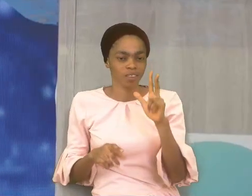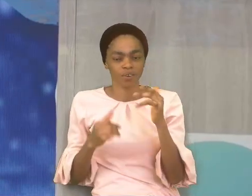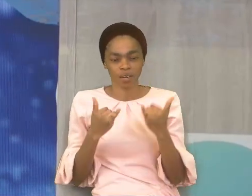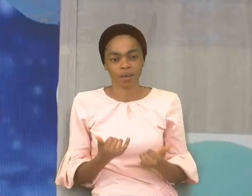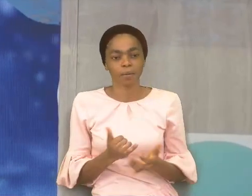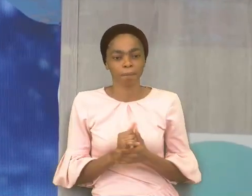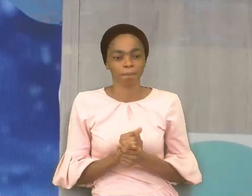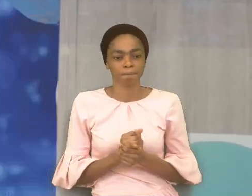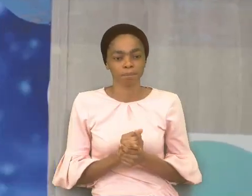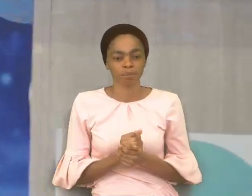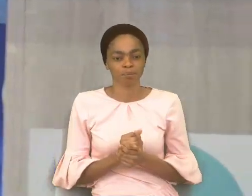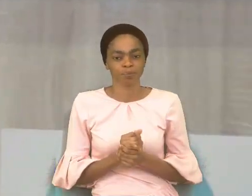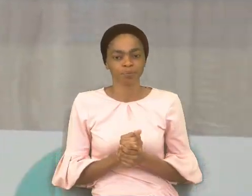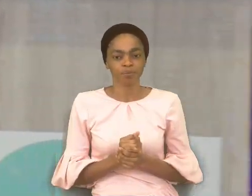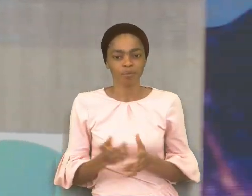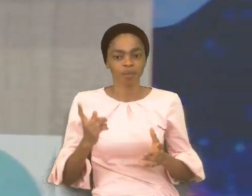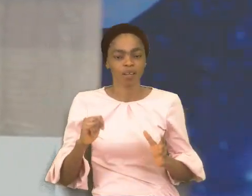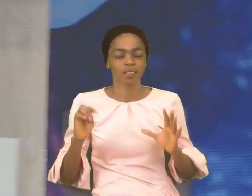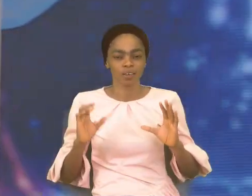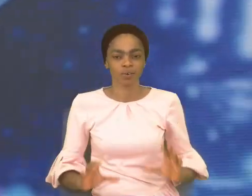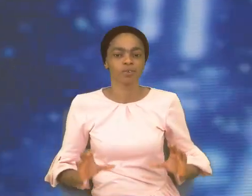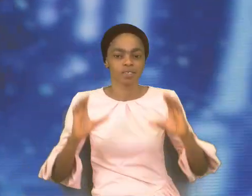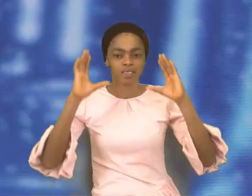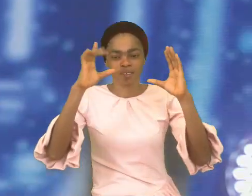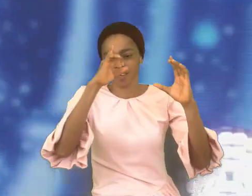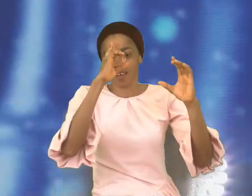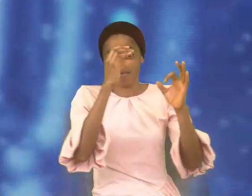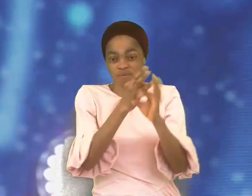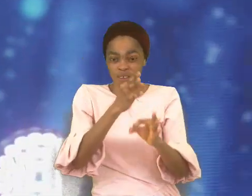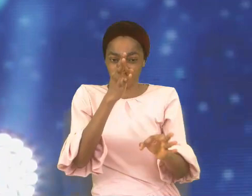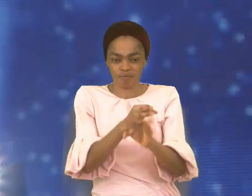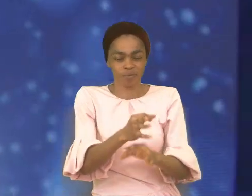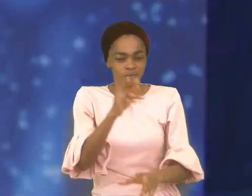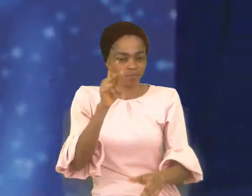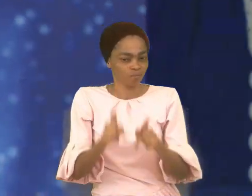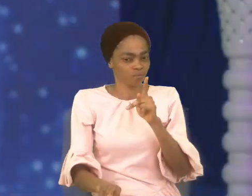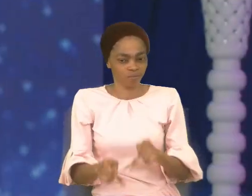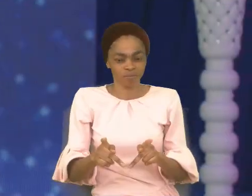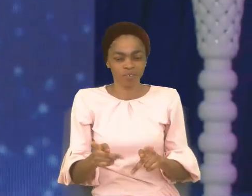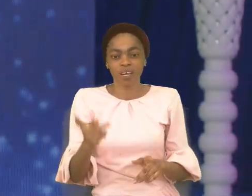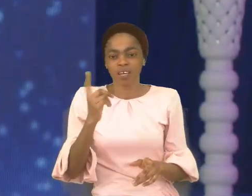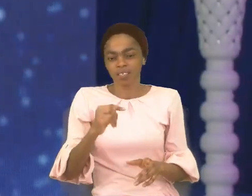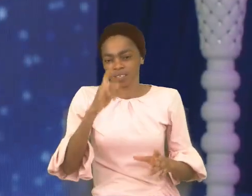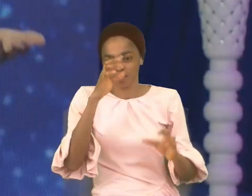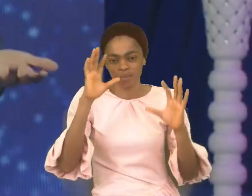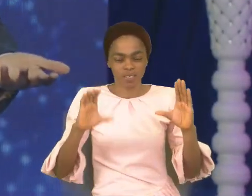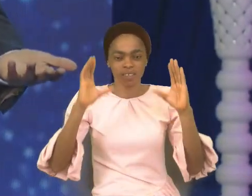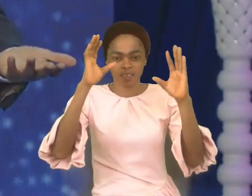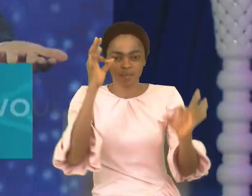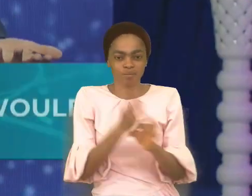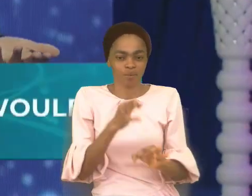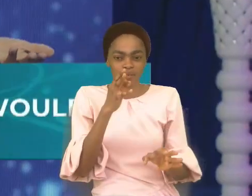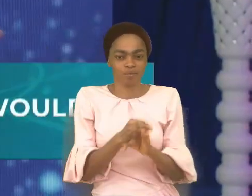faithfuls. The consecrated faithfuls are the faithful in the Lord. They have come before